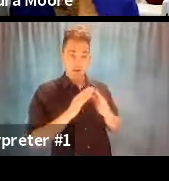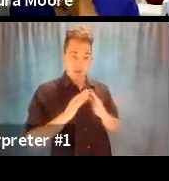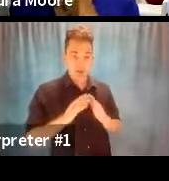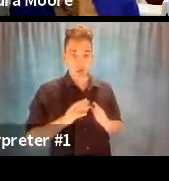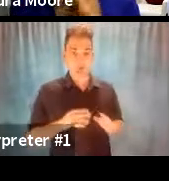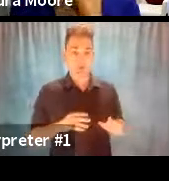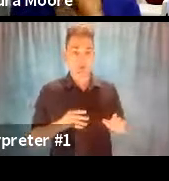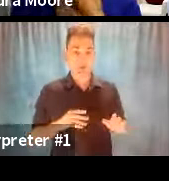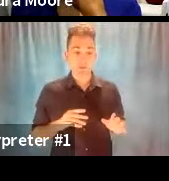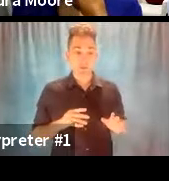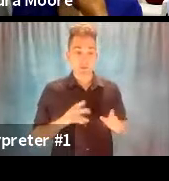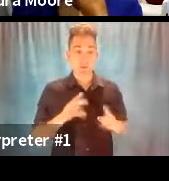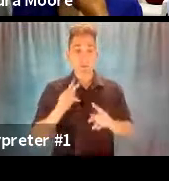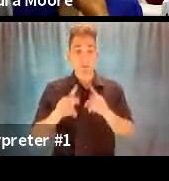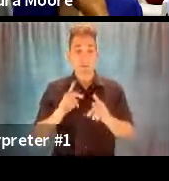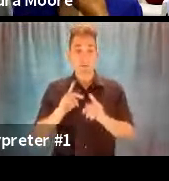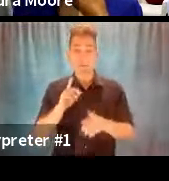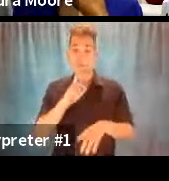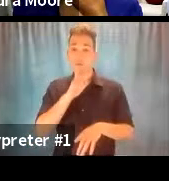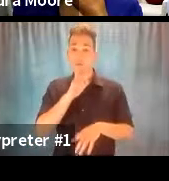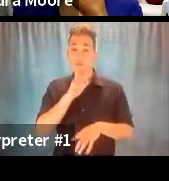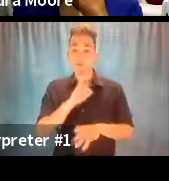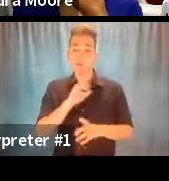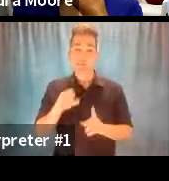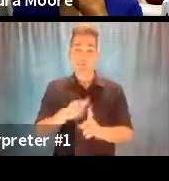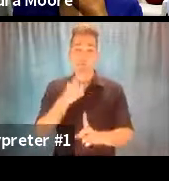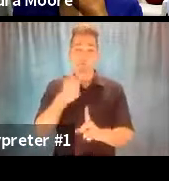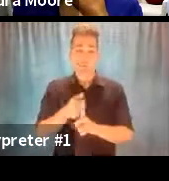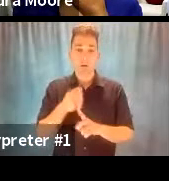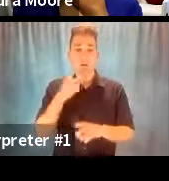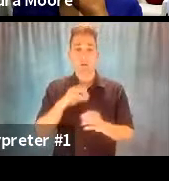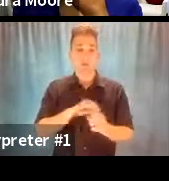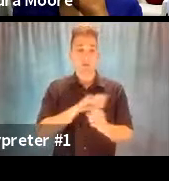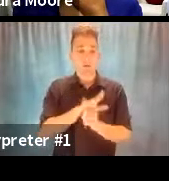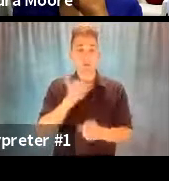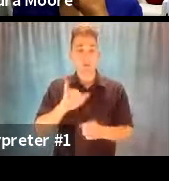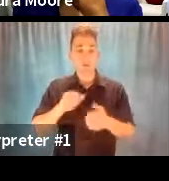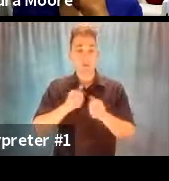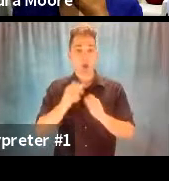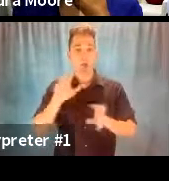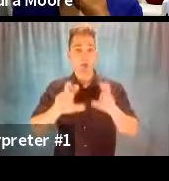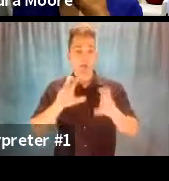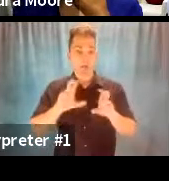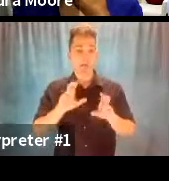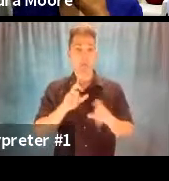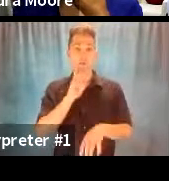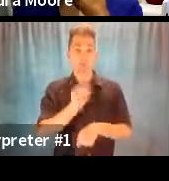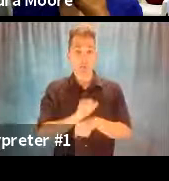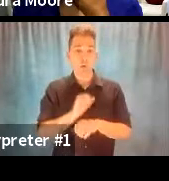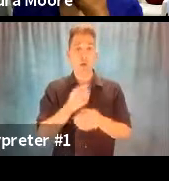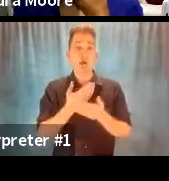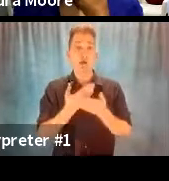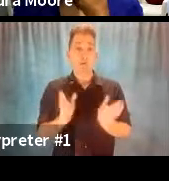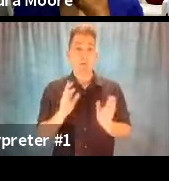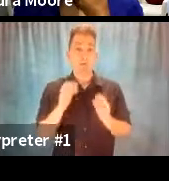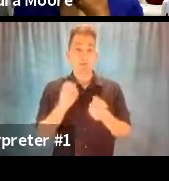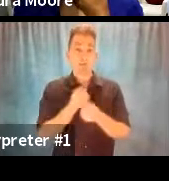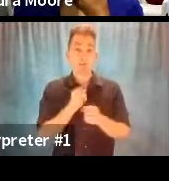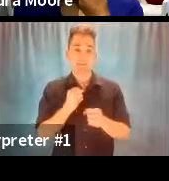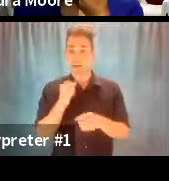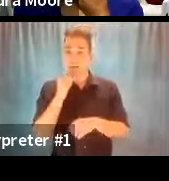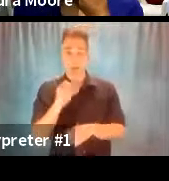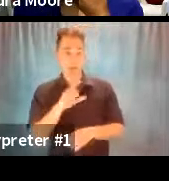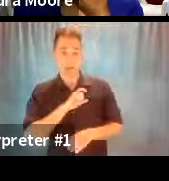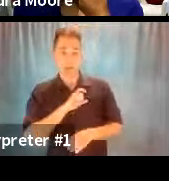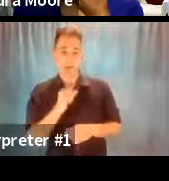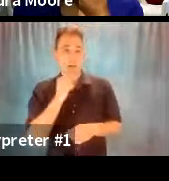economic instability presented by the pandemic is how we invest in real public safety and take care of the people in our city. Not policing, not jails,